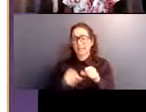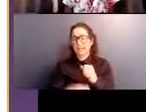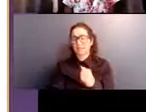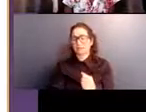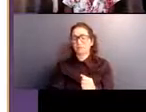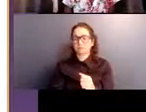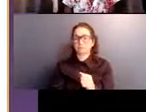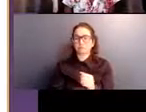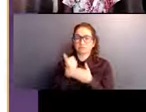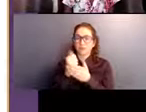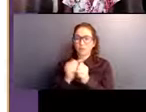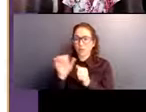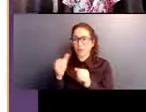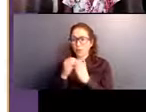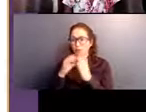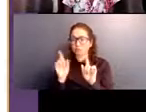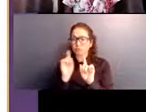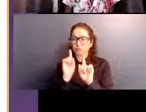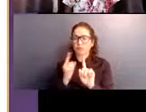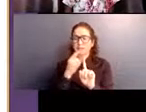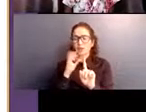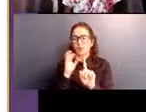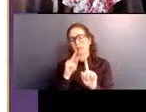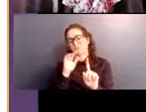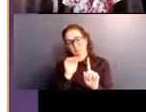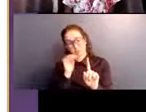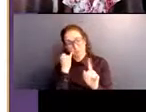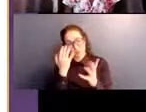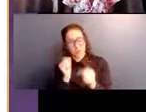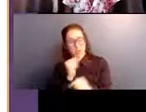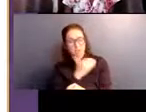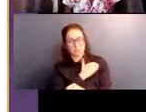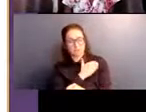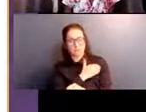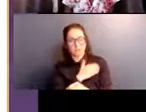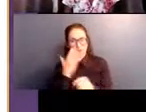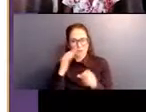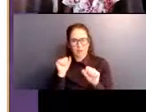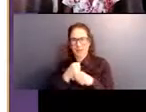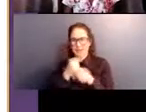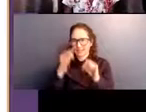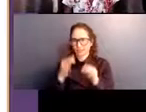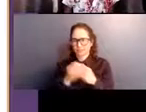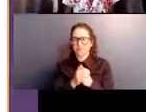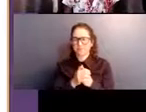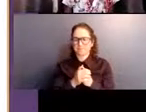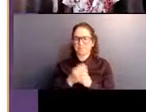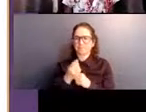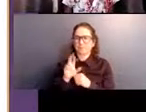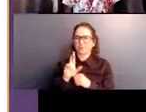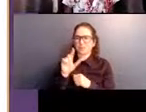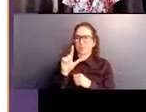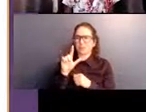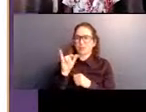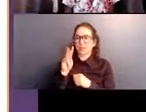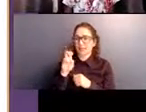assist them with another student, and the student can say, okay, you know, if you want, you can tap the shoulders. The students can make that decision. Dr. Lively, you can